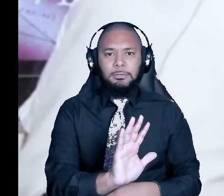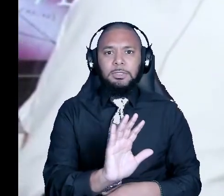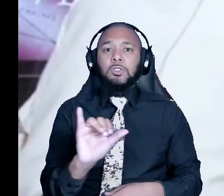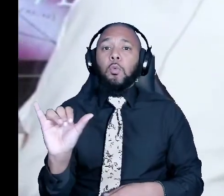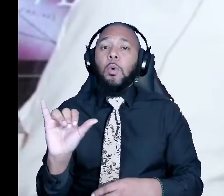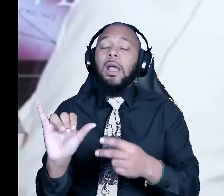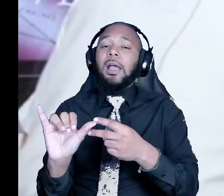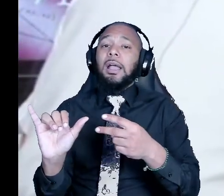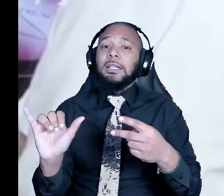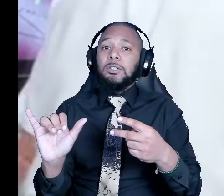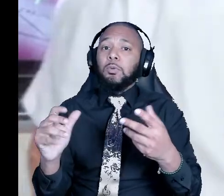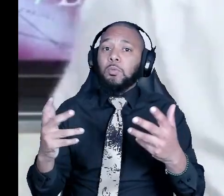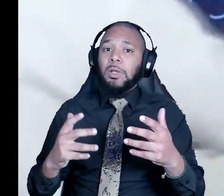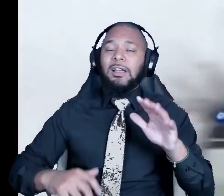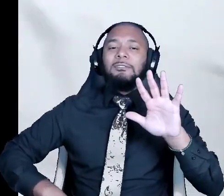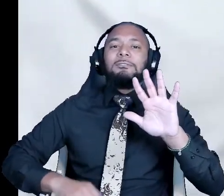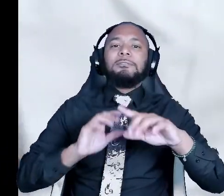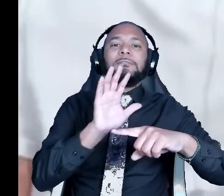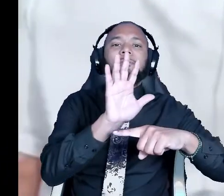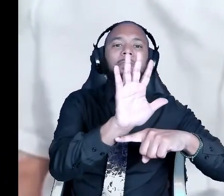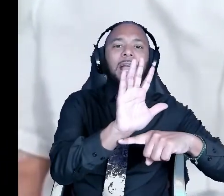5/2.